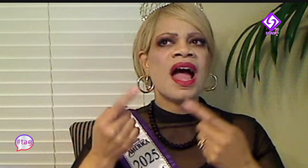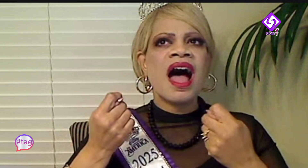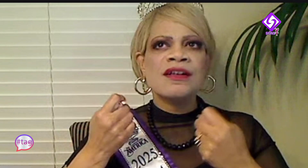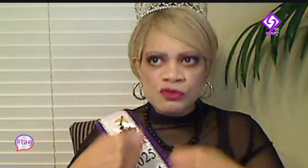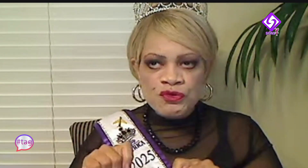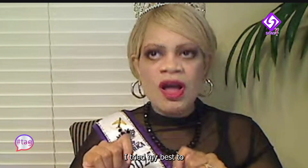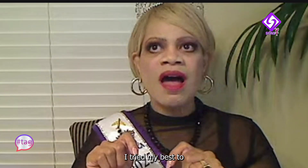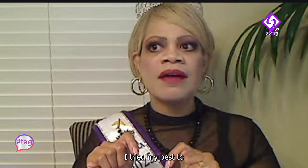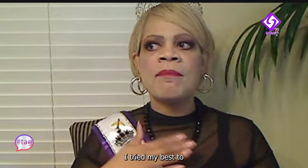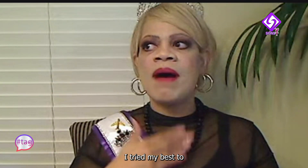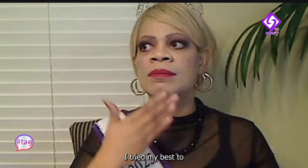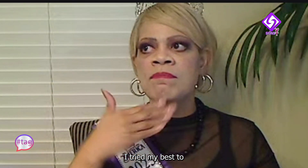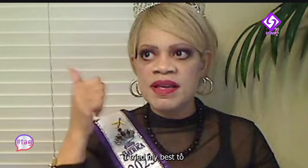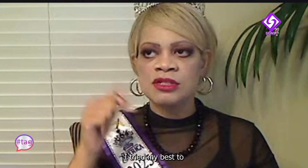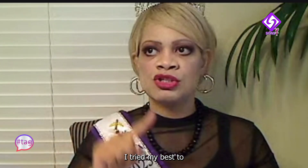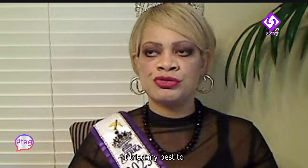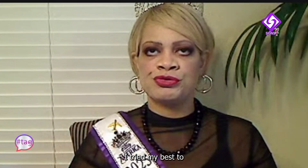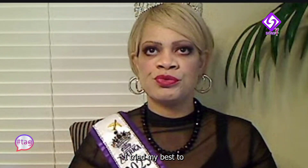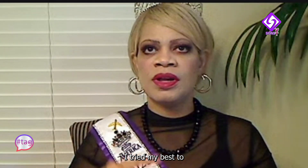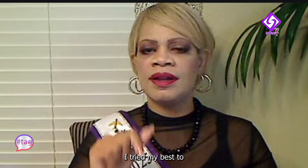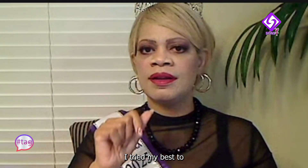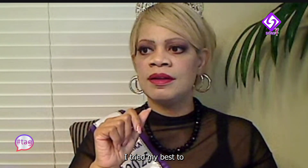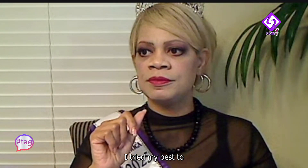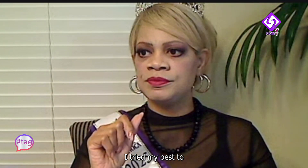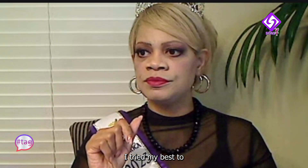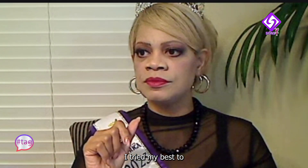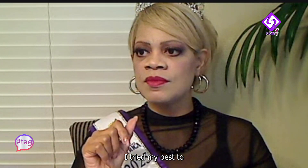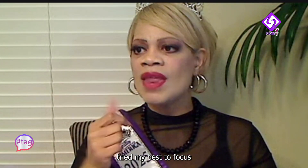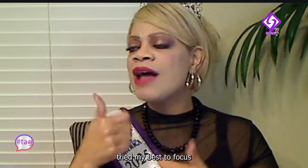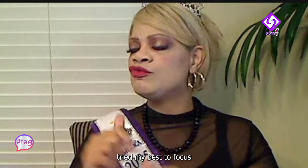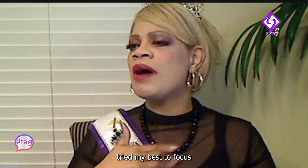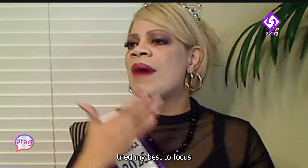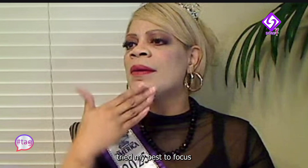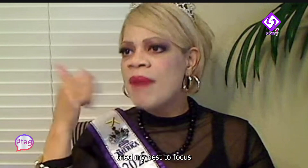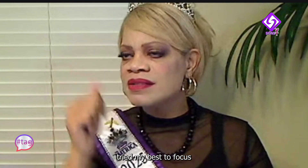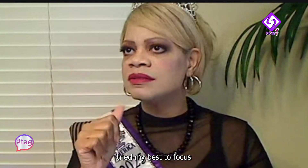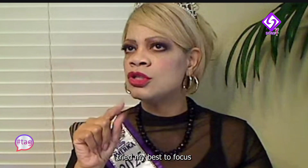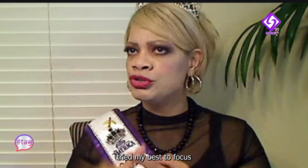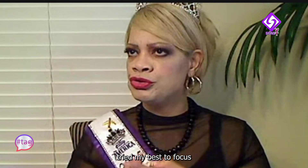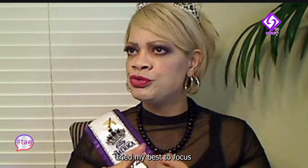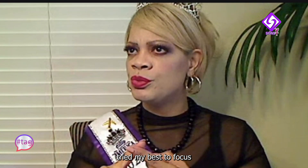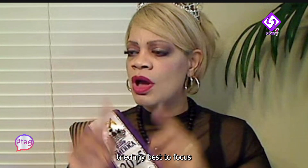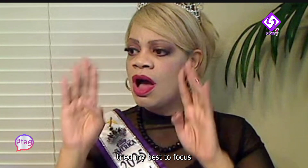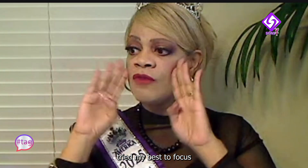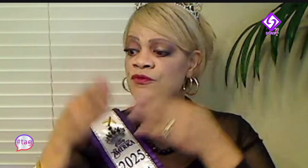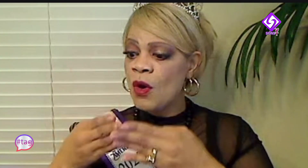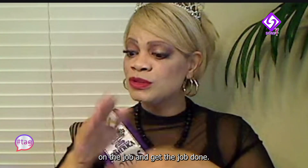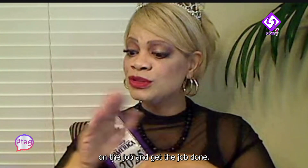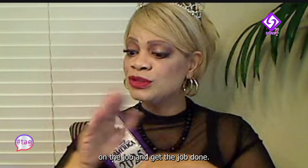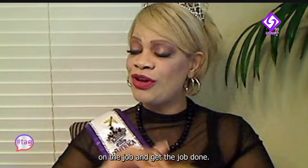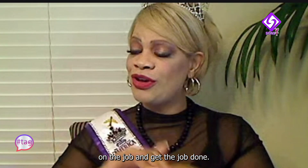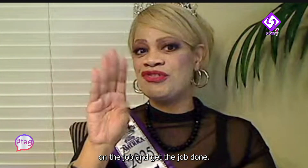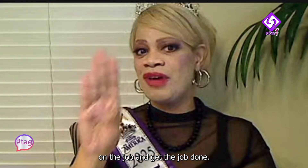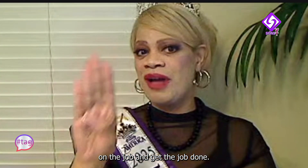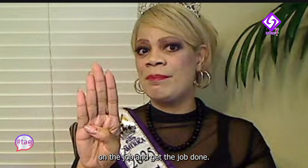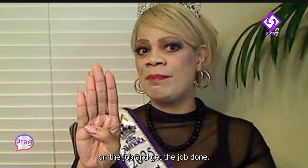by them. I tried my best to tried my best to focus